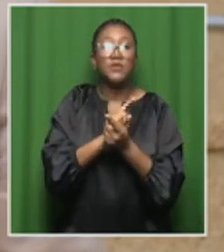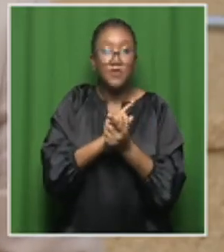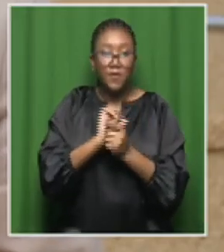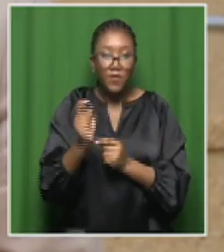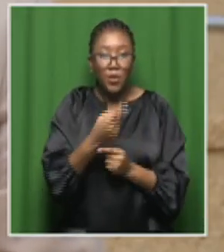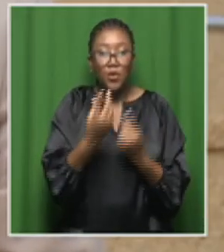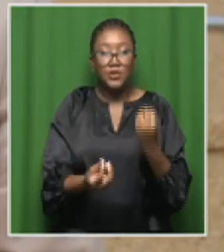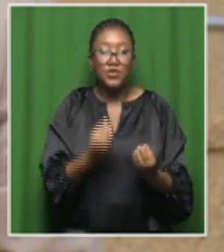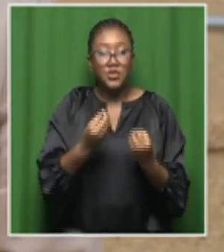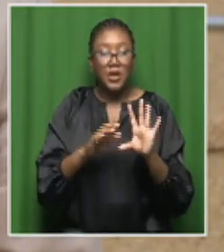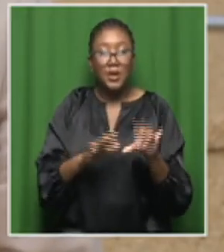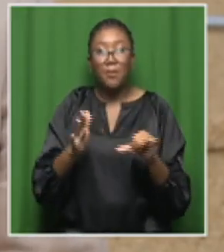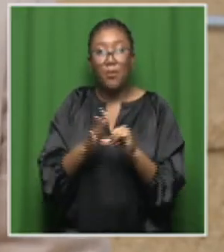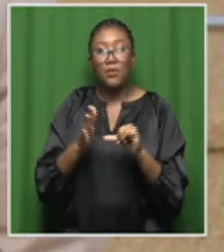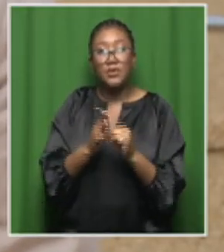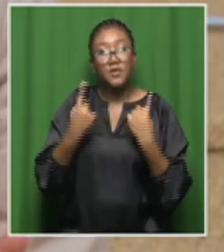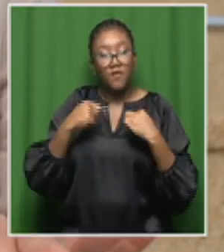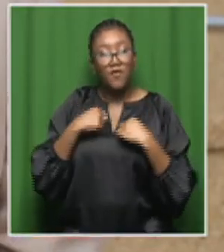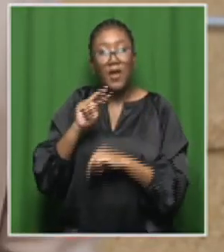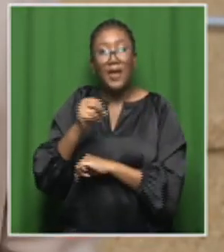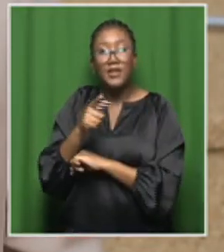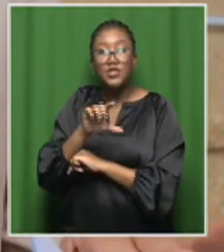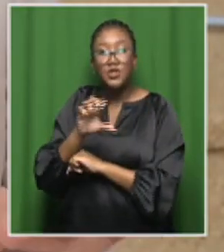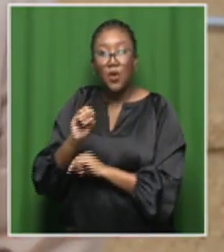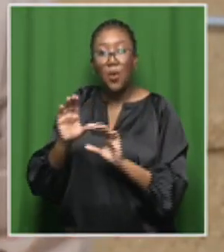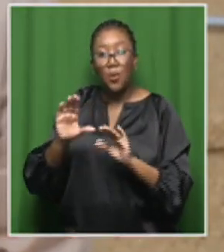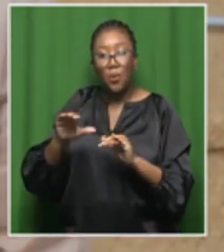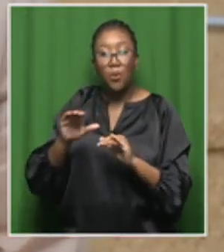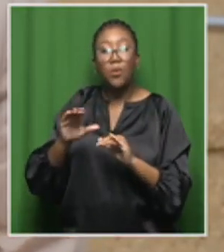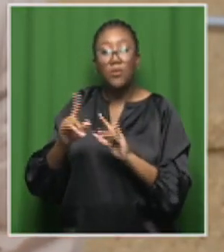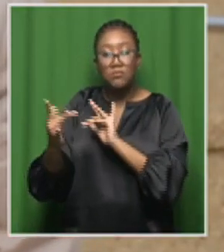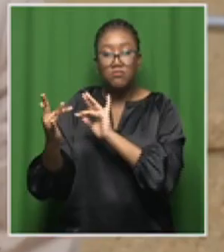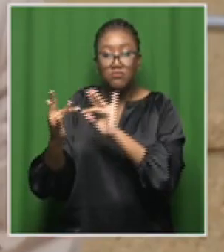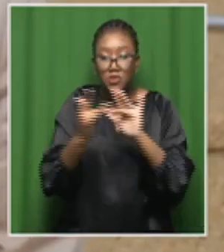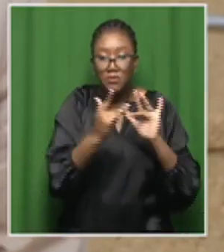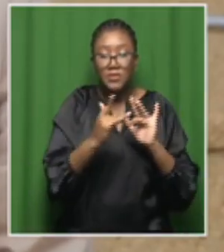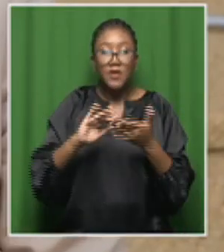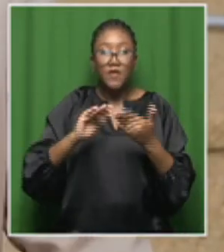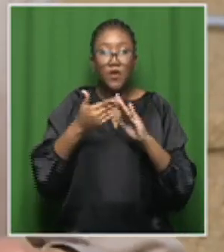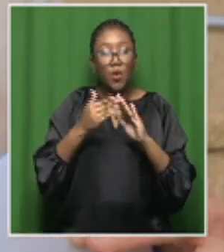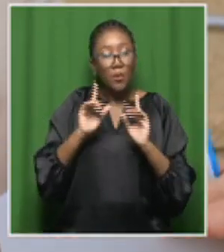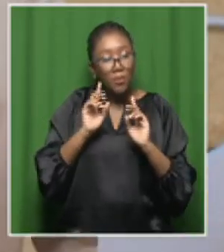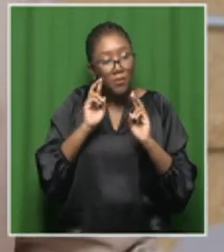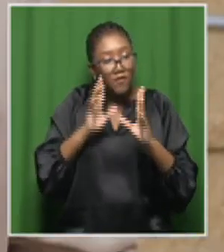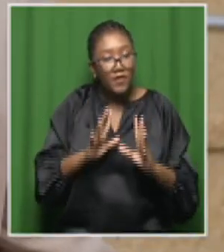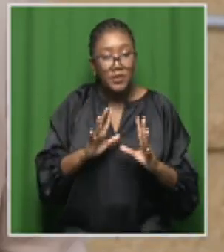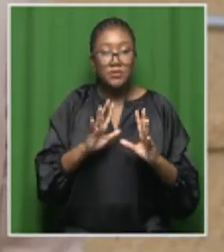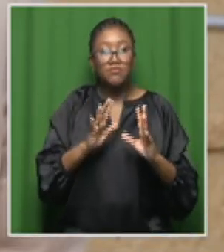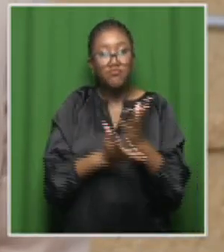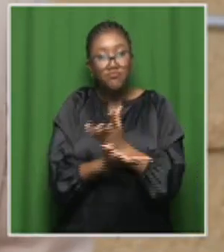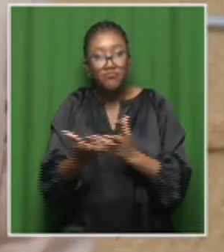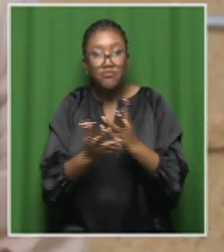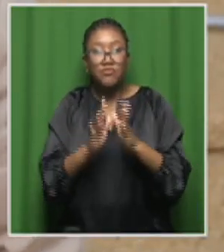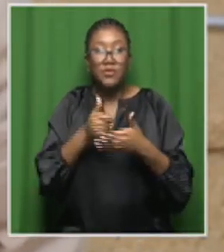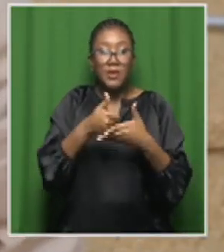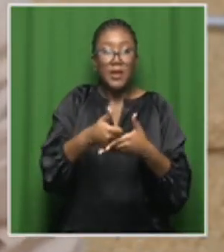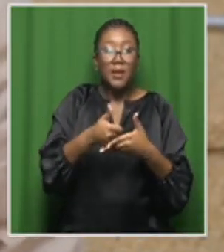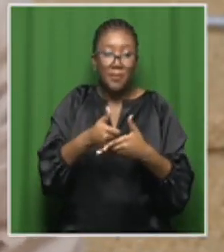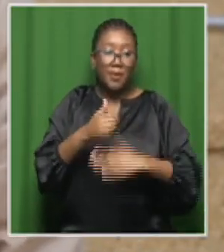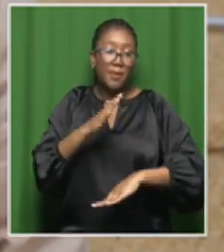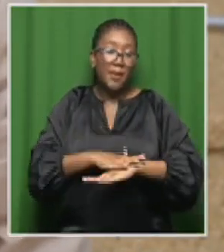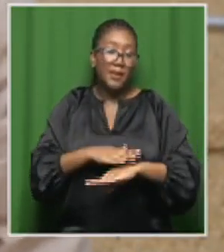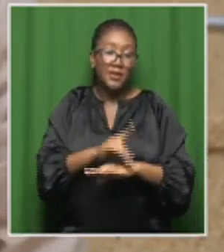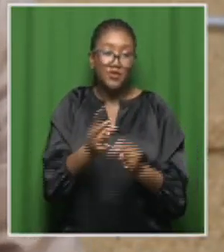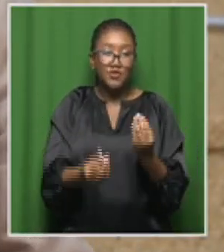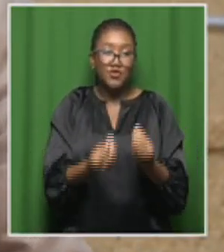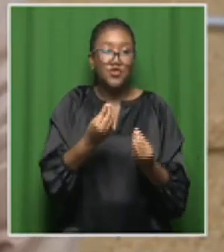an important NGO called Tamer to really reach out, work from within the community and to try to build new routines for the